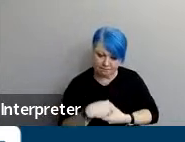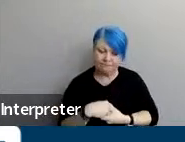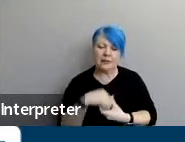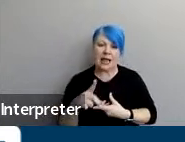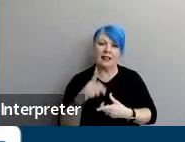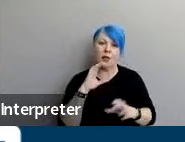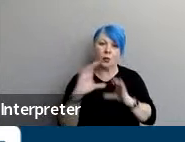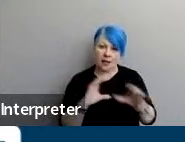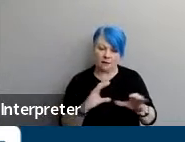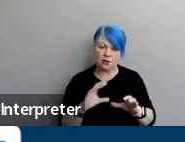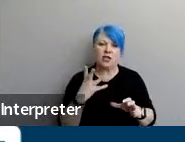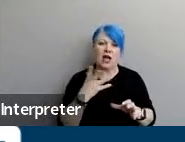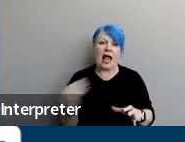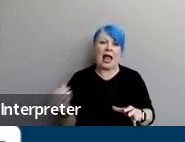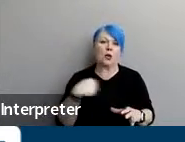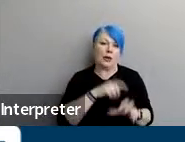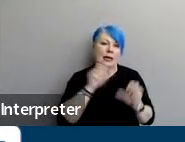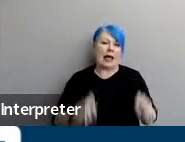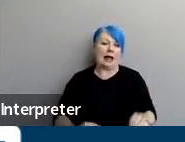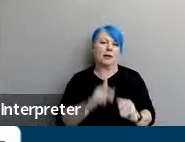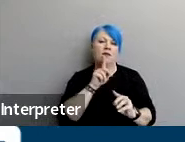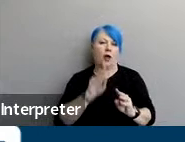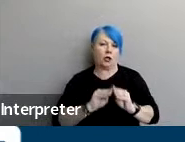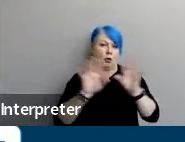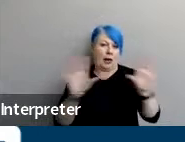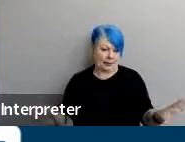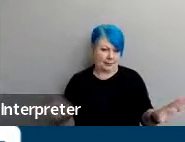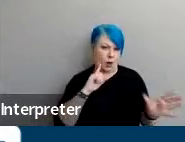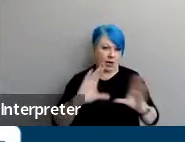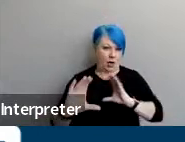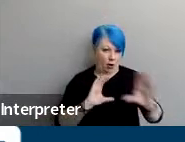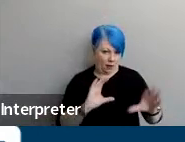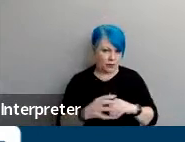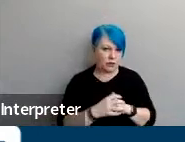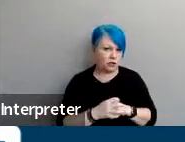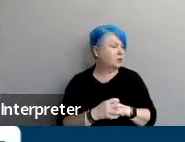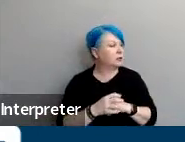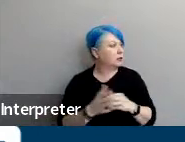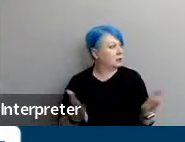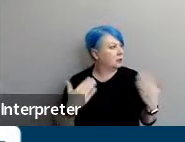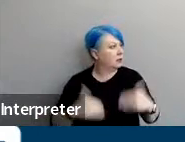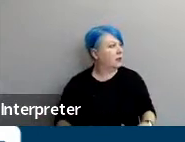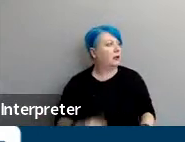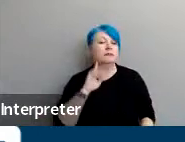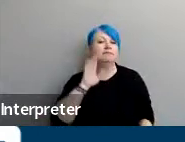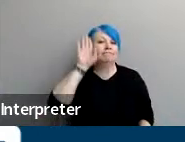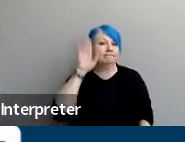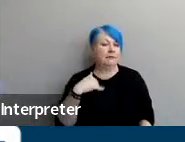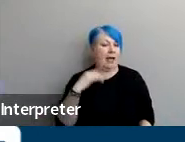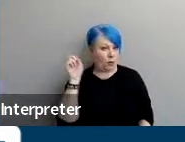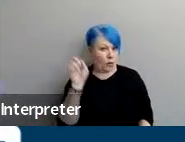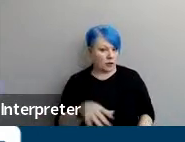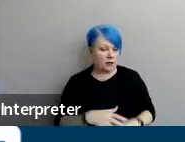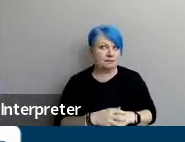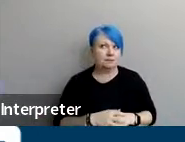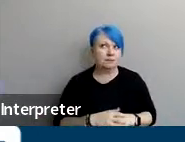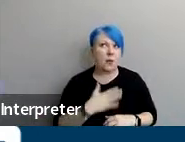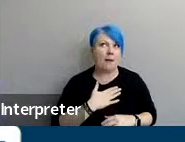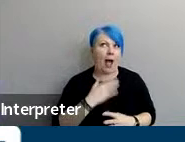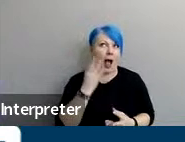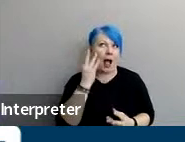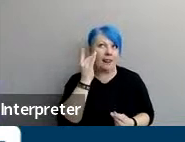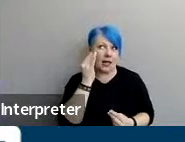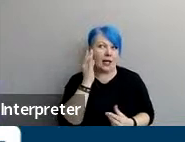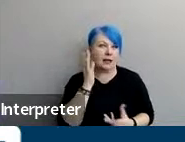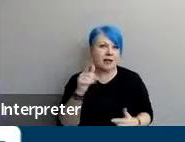to be transparent with data. I have a question. This is, my thinking is that this is a